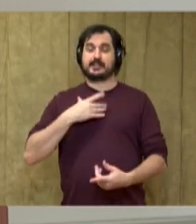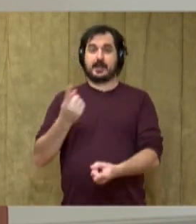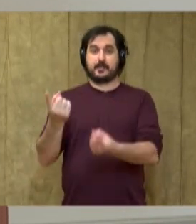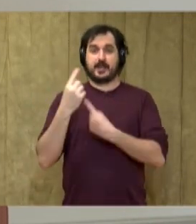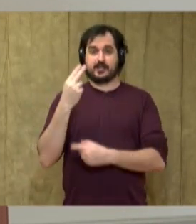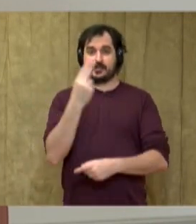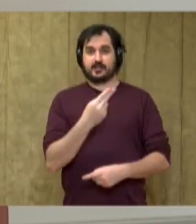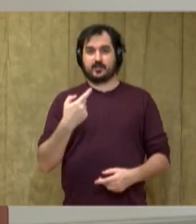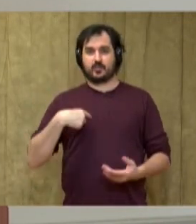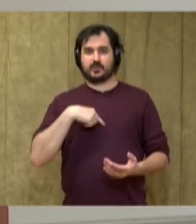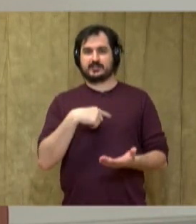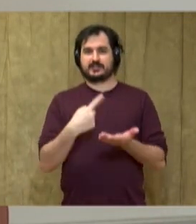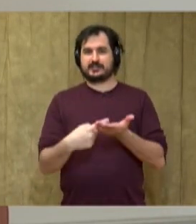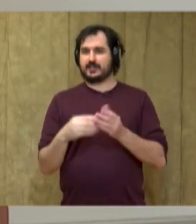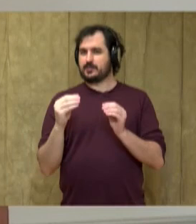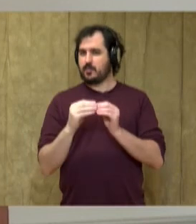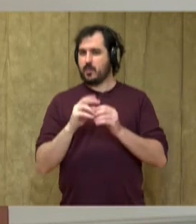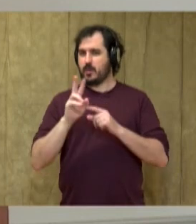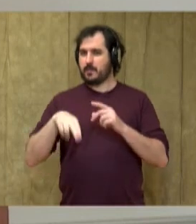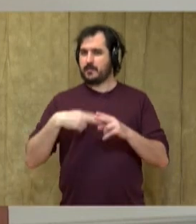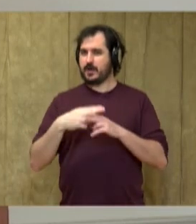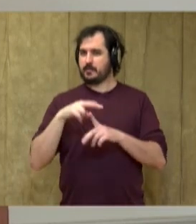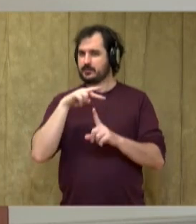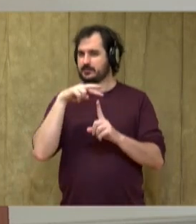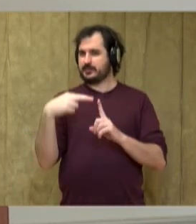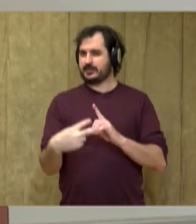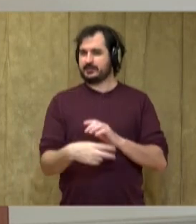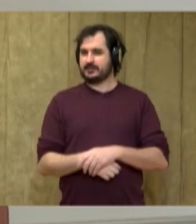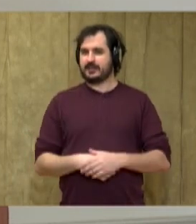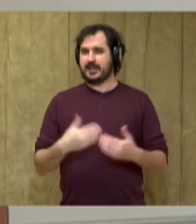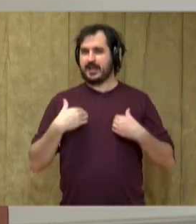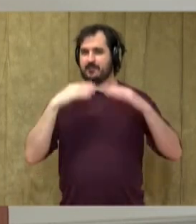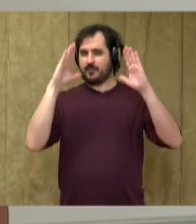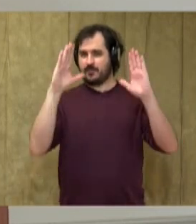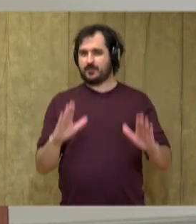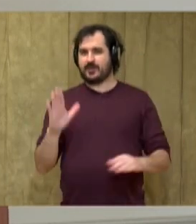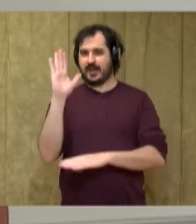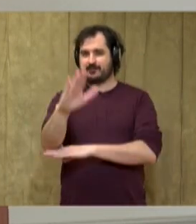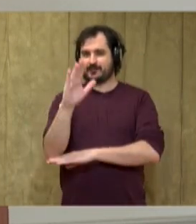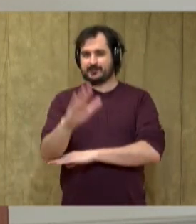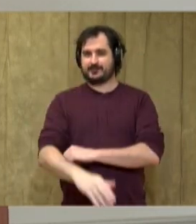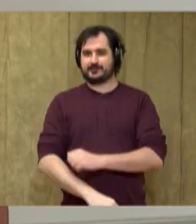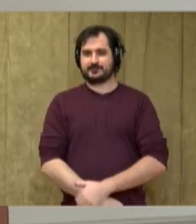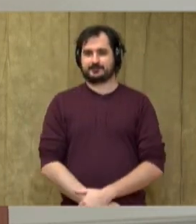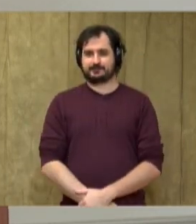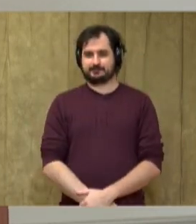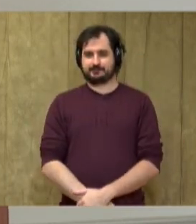more about perspective and 2 different accounts. Have a great afternoon.